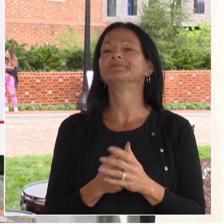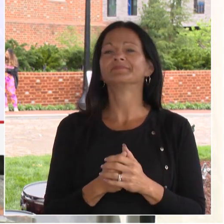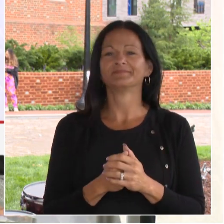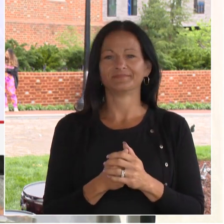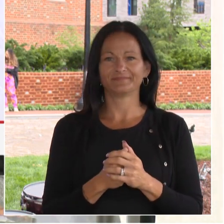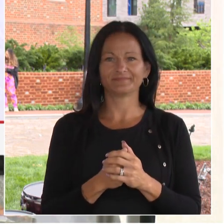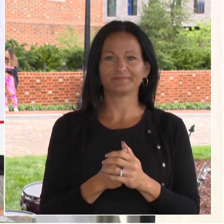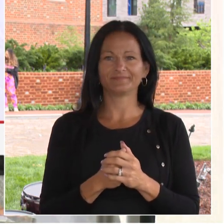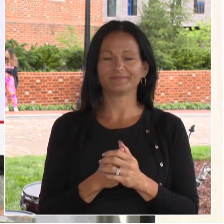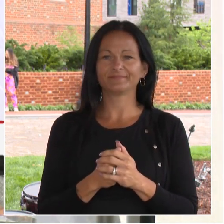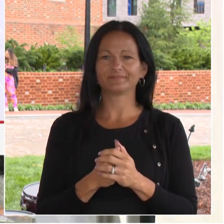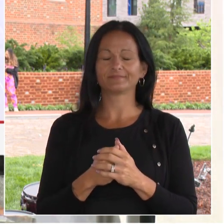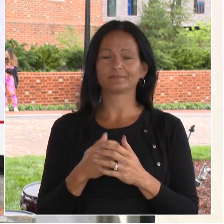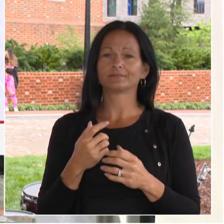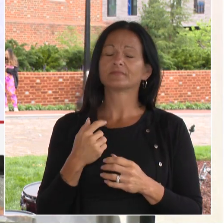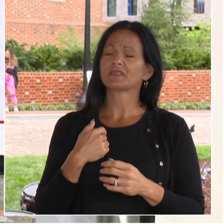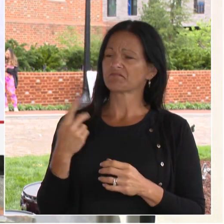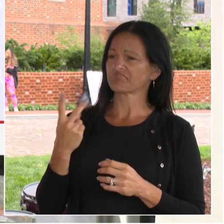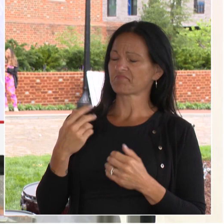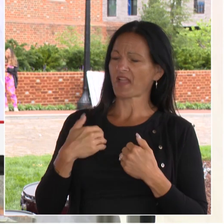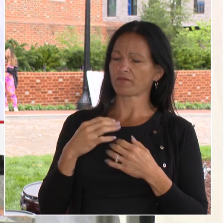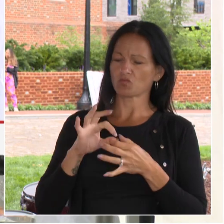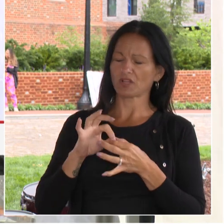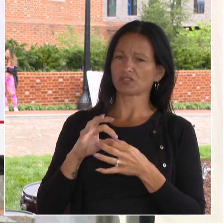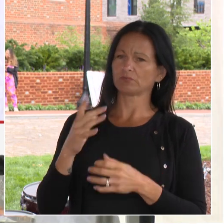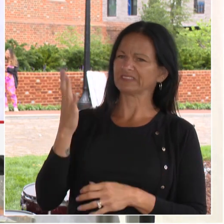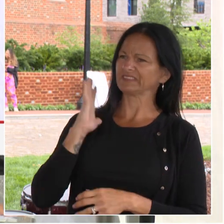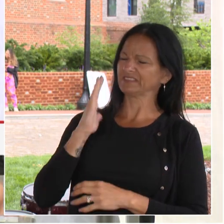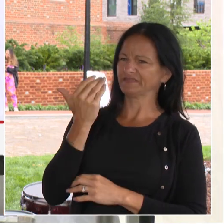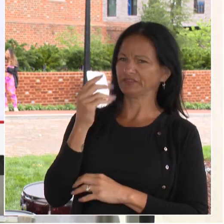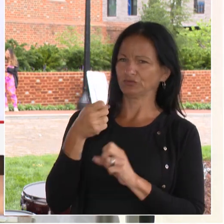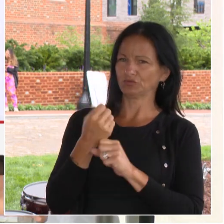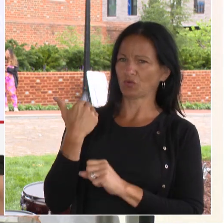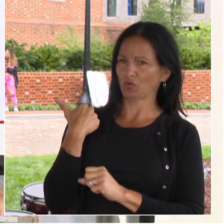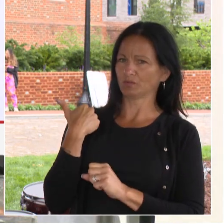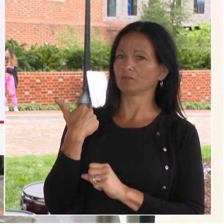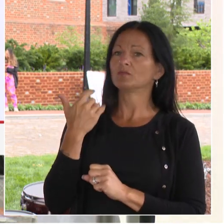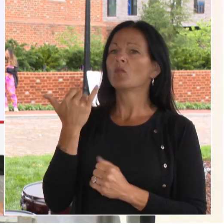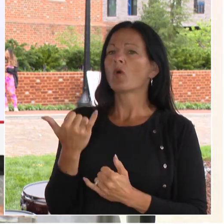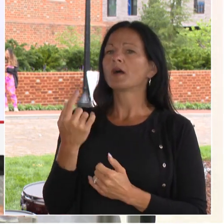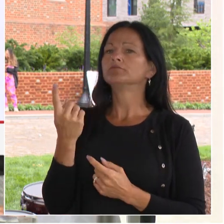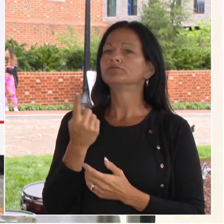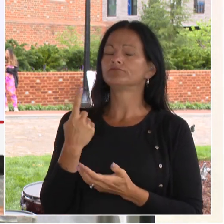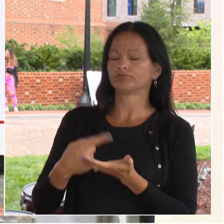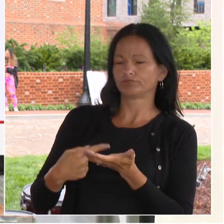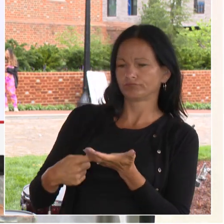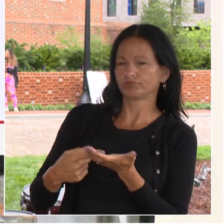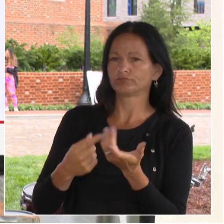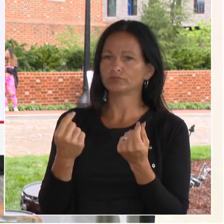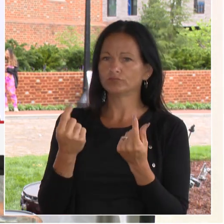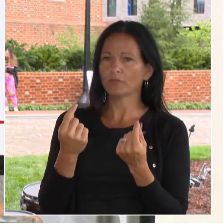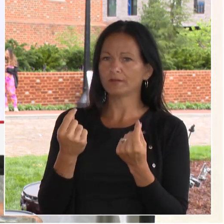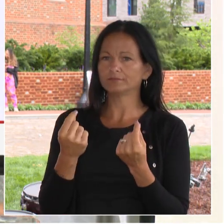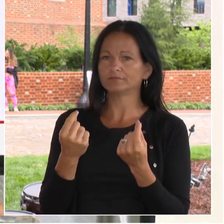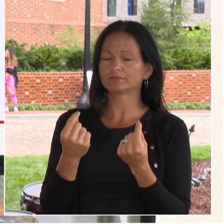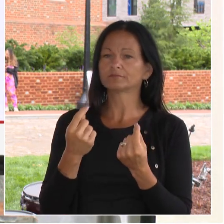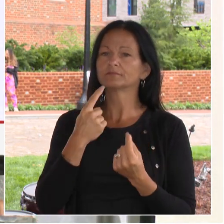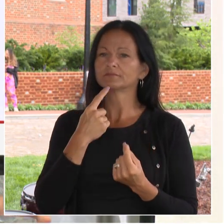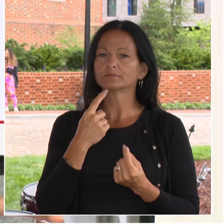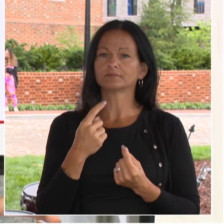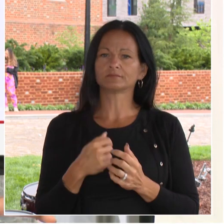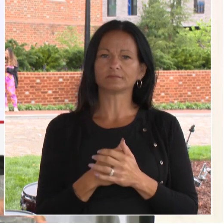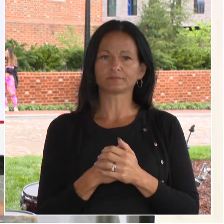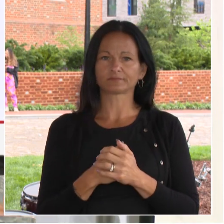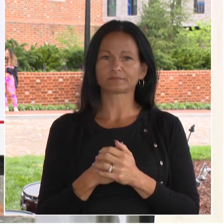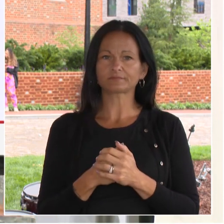15 years. And a lot of conversations here in DC, out in the ICSC, was around